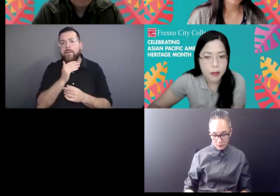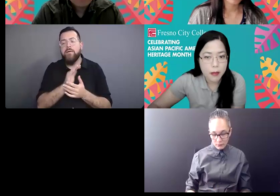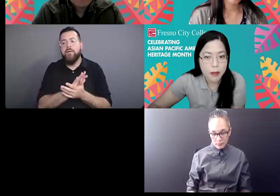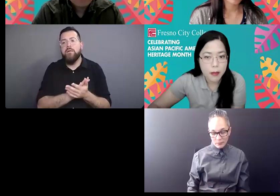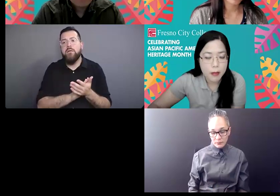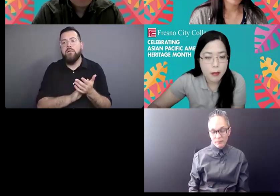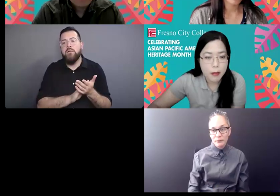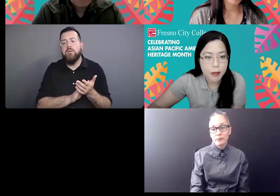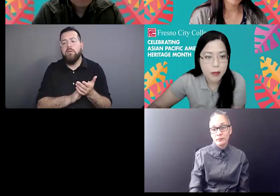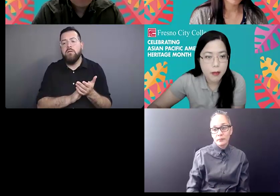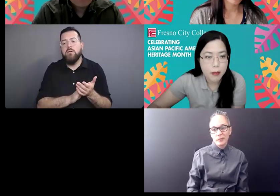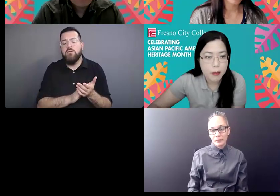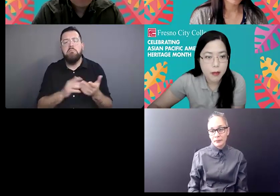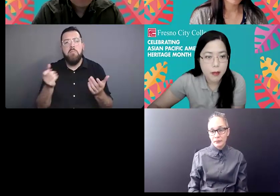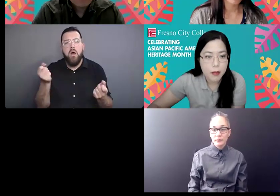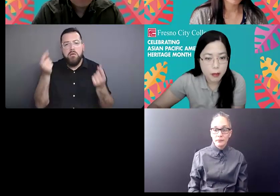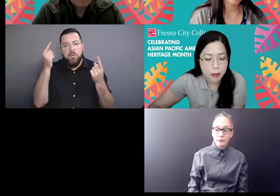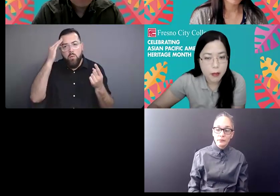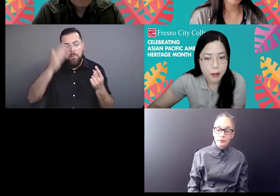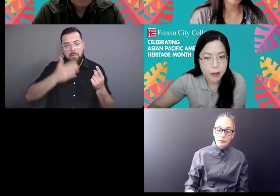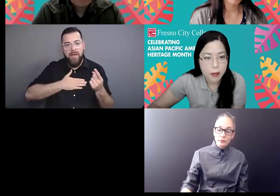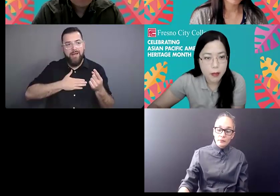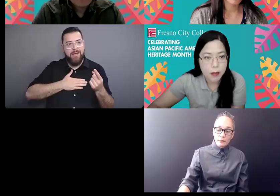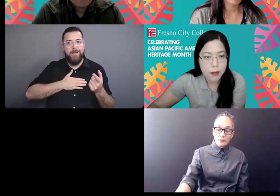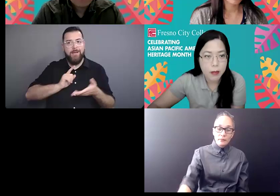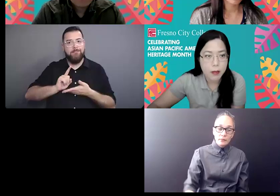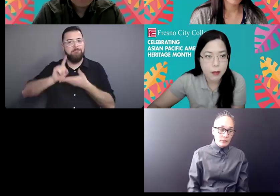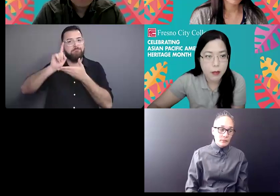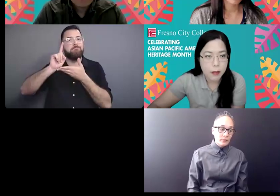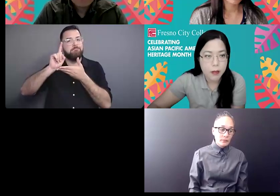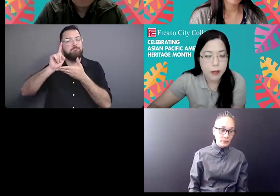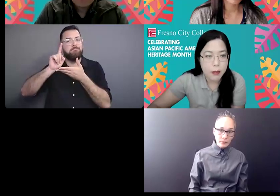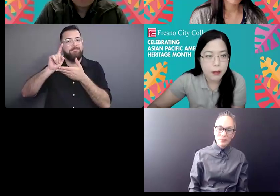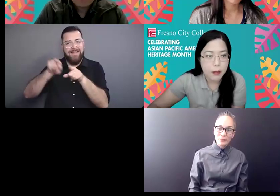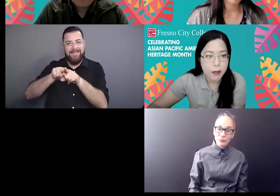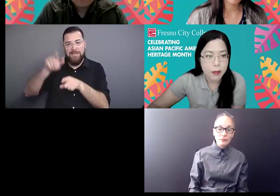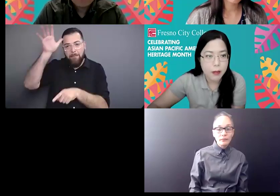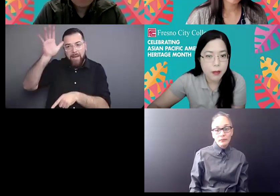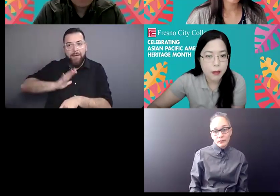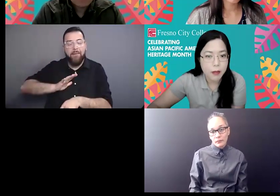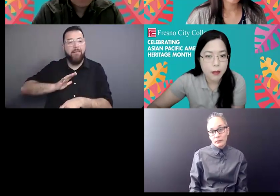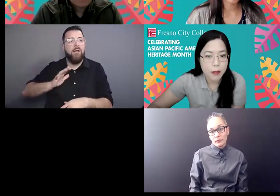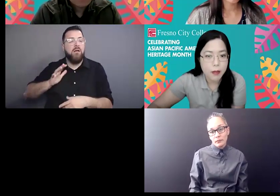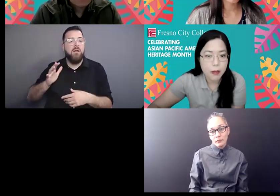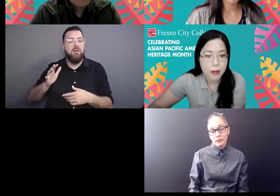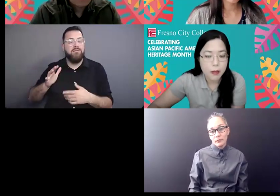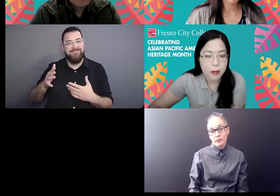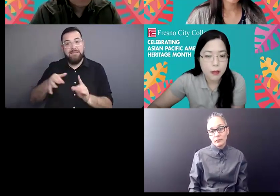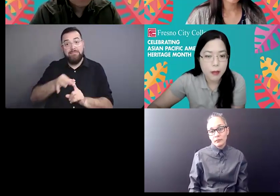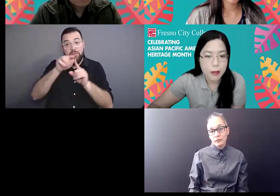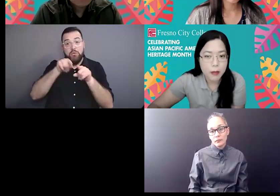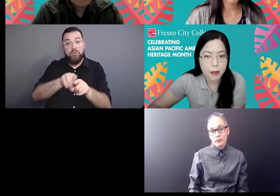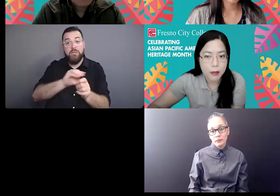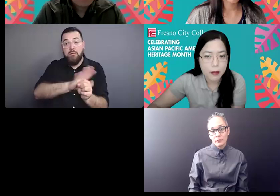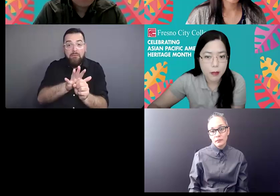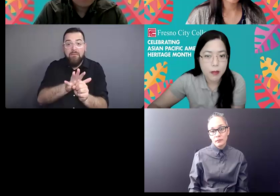understanding like my privilege as a, like as a male person, I think, especially at the height of the pandemic, with a lot of the